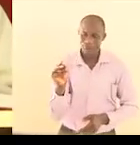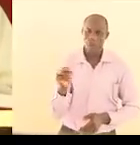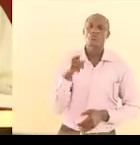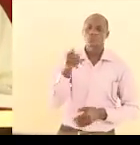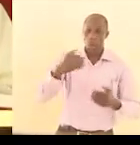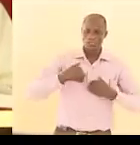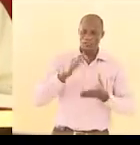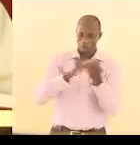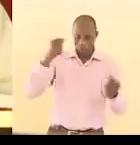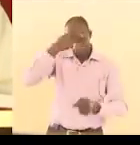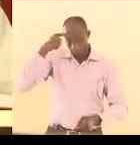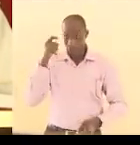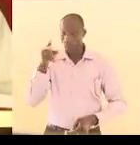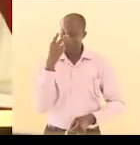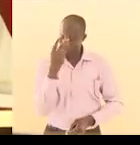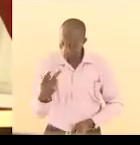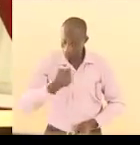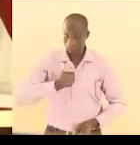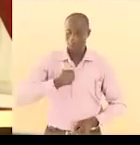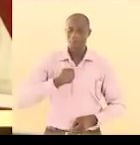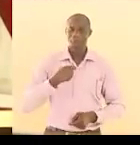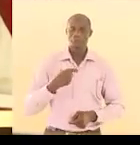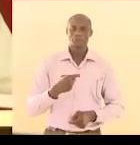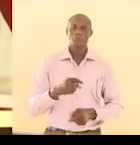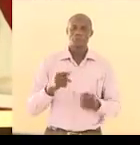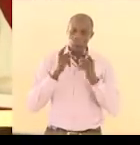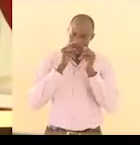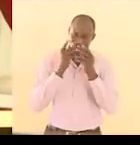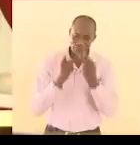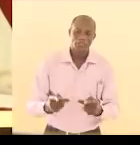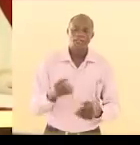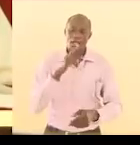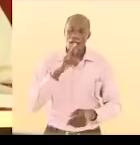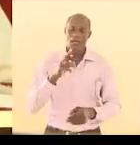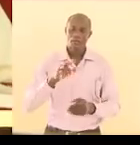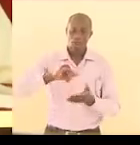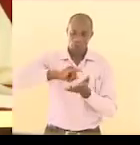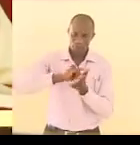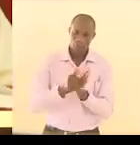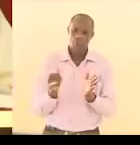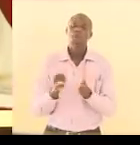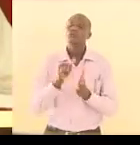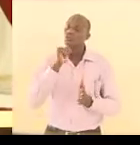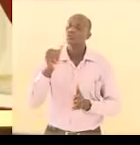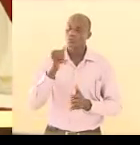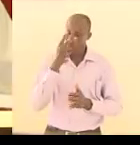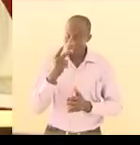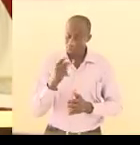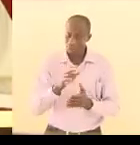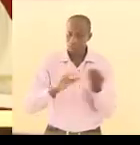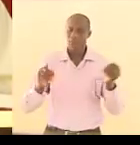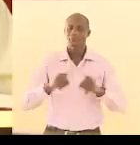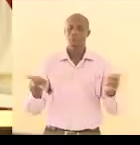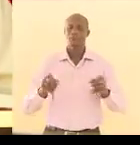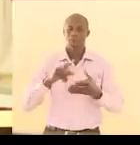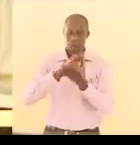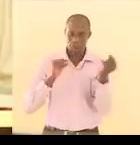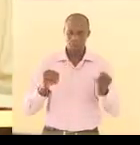to him, "You have believed because you have seen me. Blessed are those who have not seen and yet